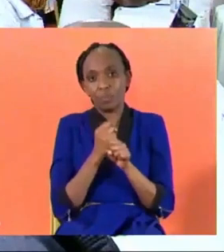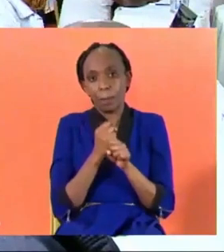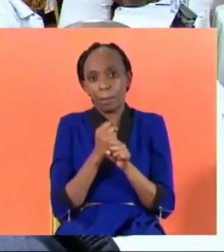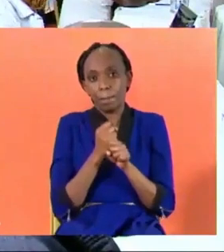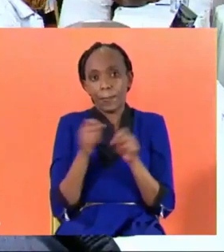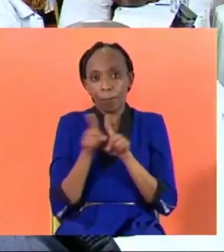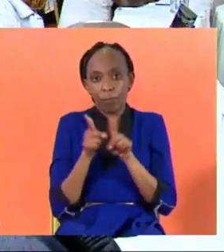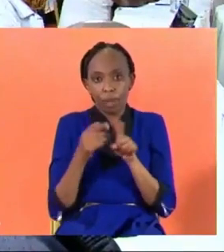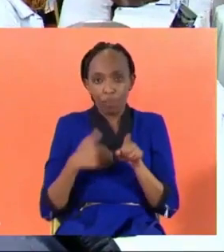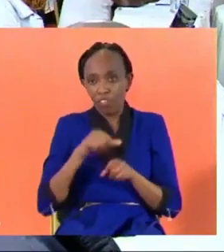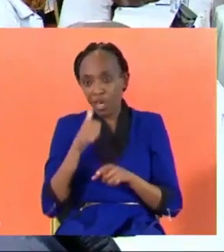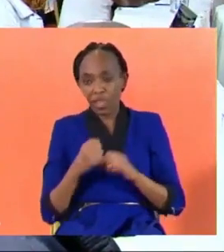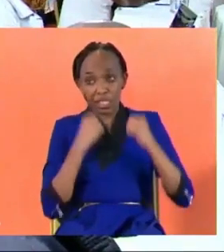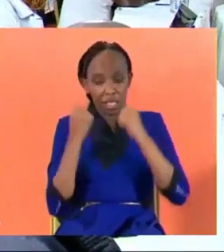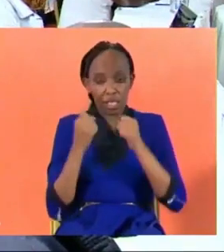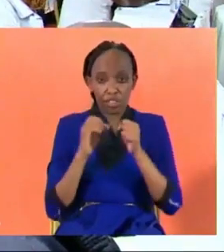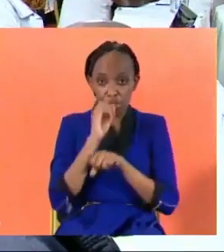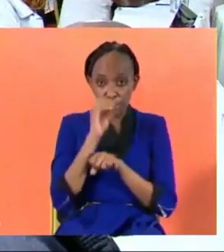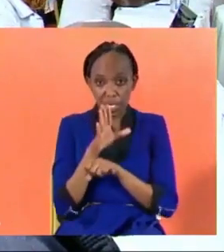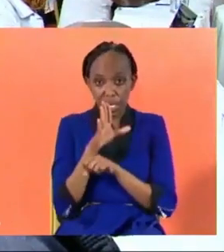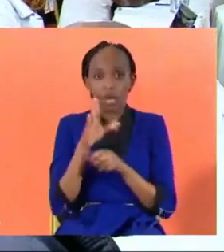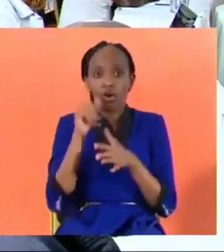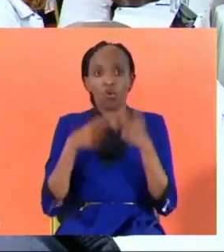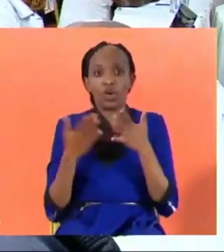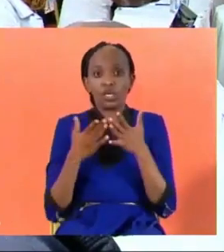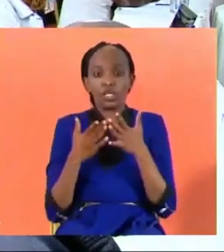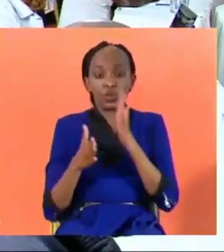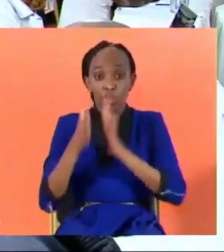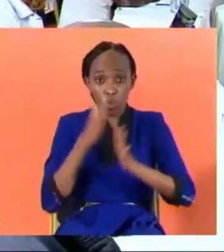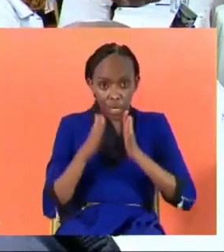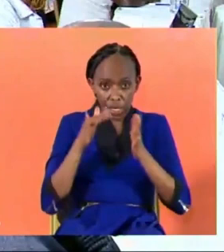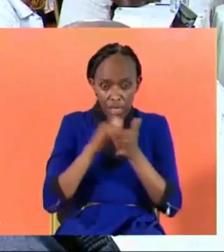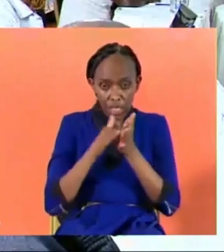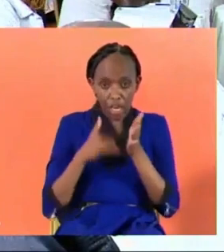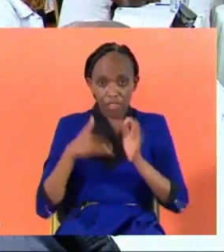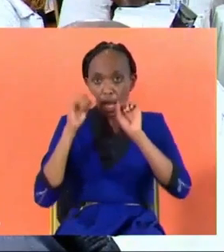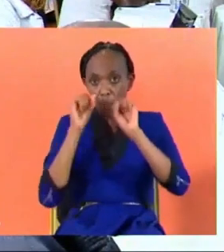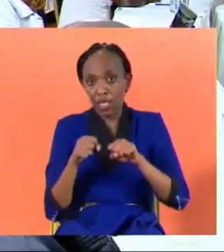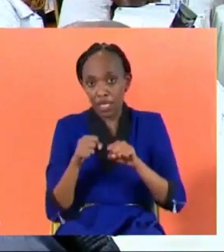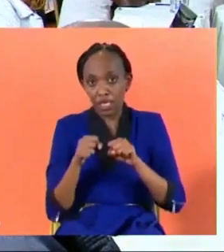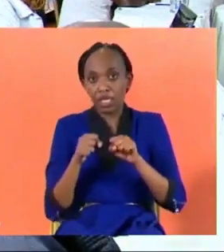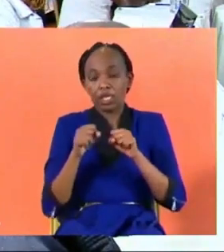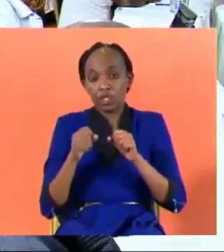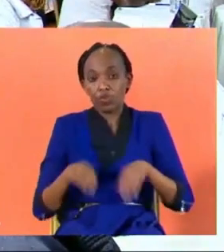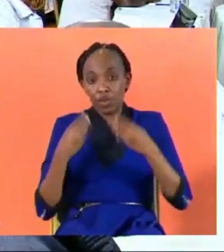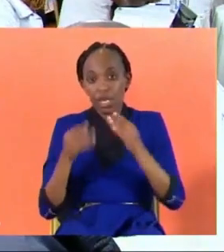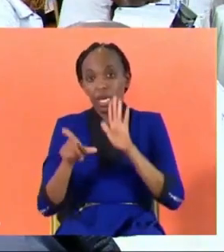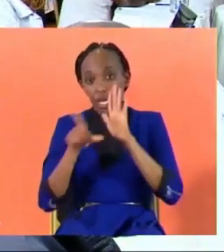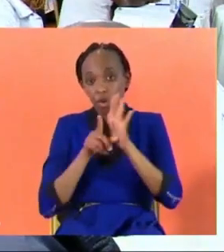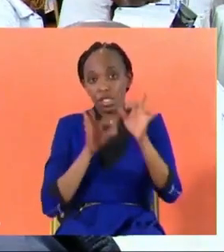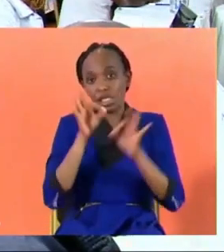Obviously, another strength for the media is that it was recognized that they have the ability to bring about legal